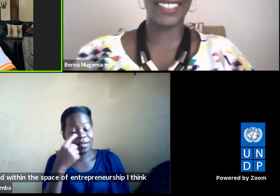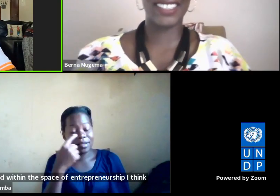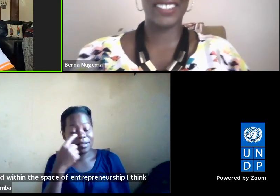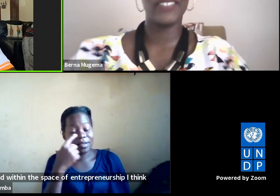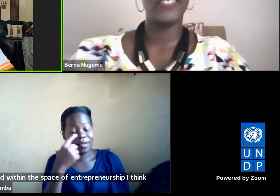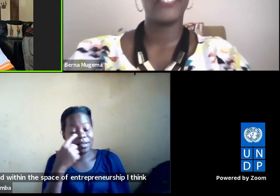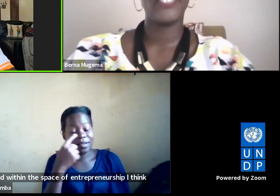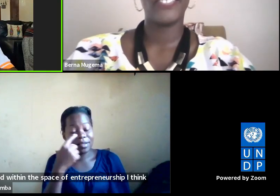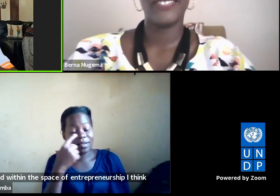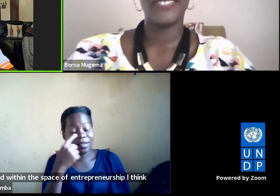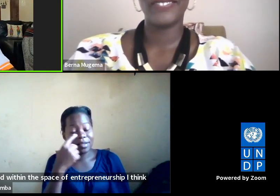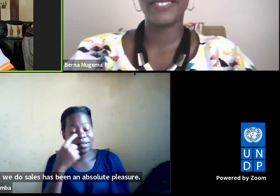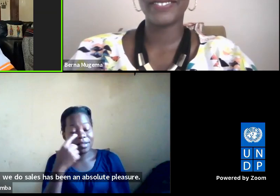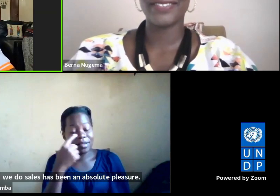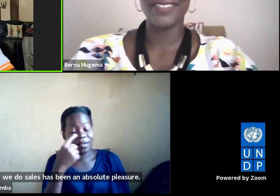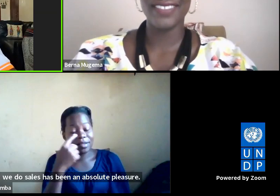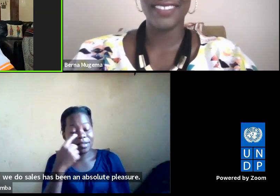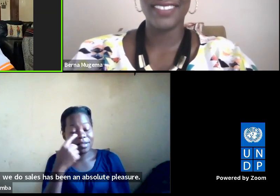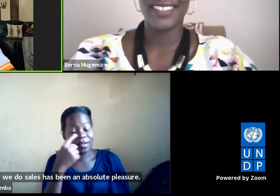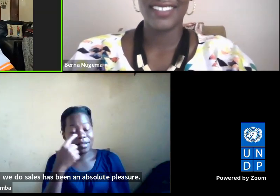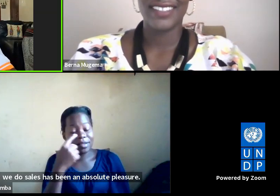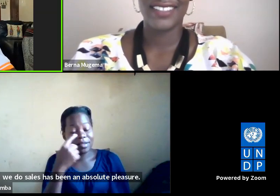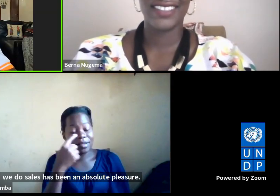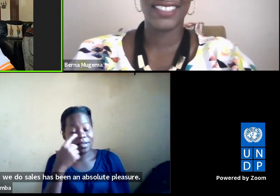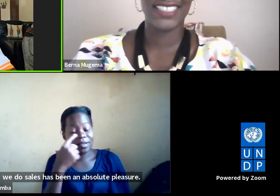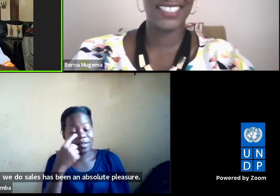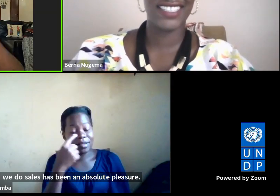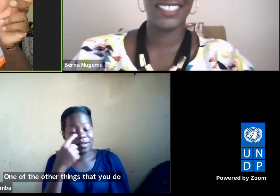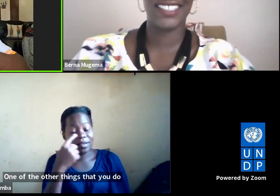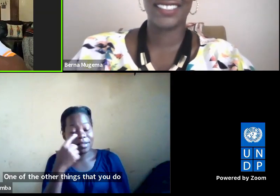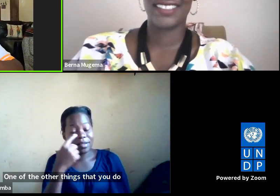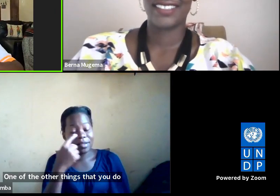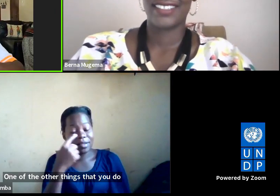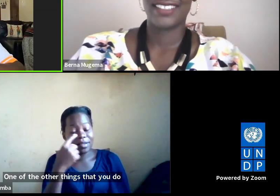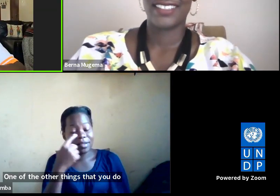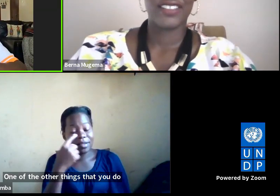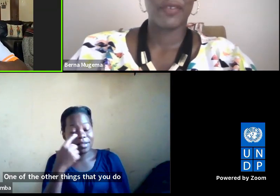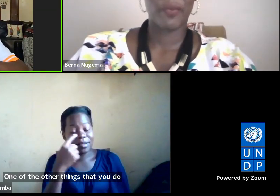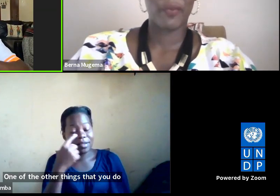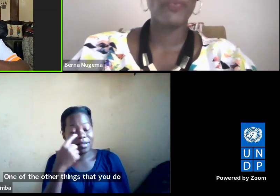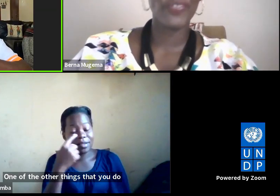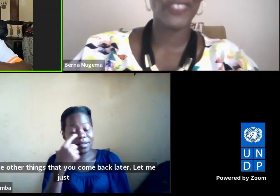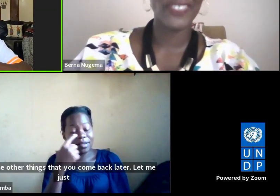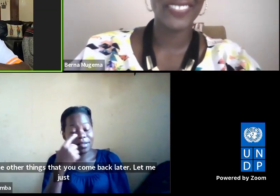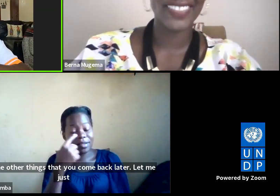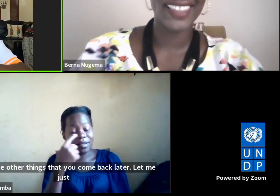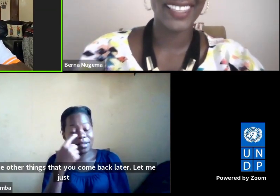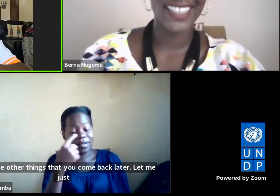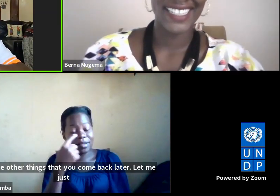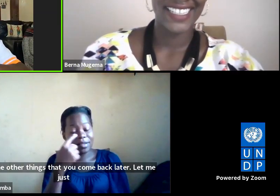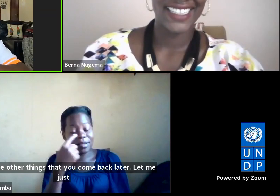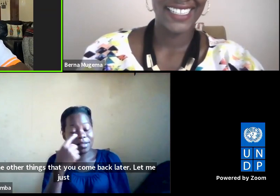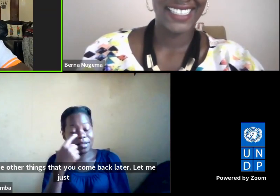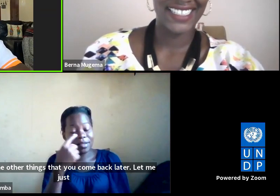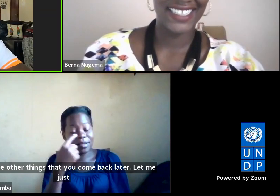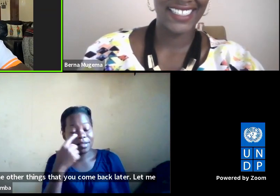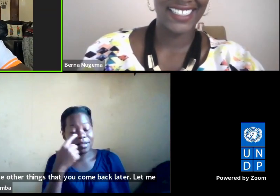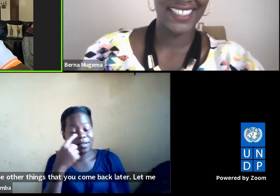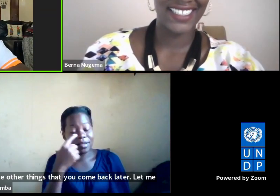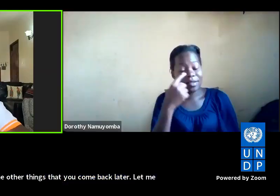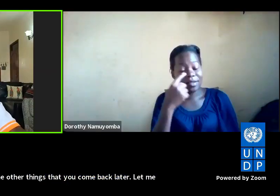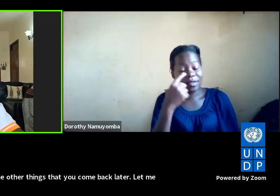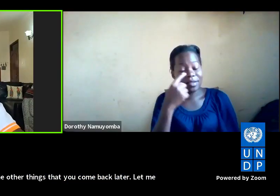pleasure. One of the other things that you did, maybe I'll come back to that one later. Let me just take a look at some of the questions that